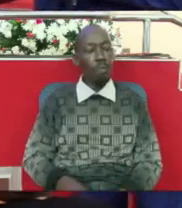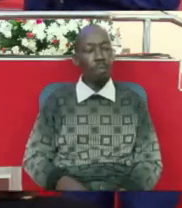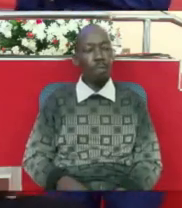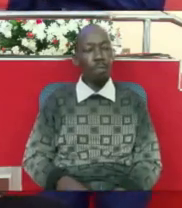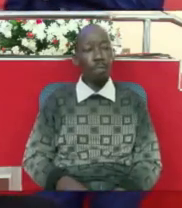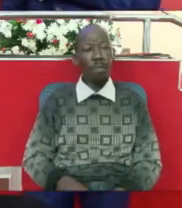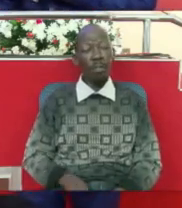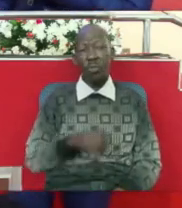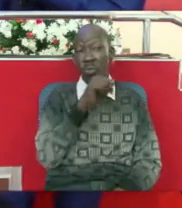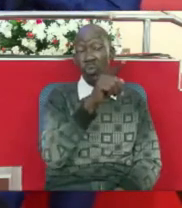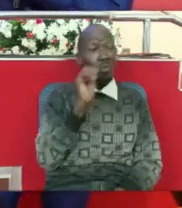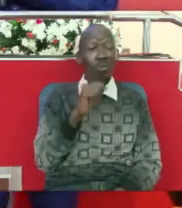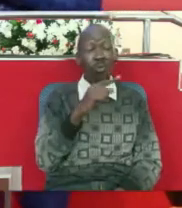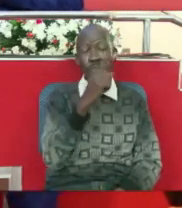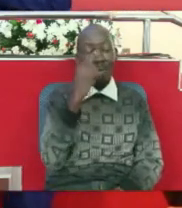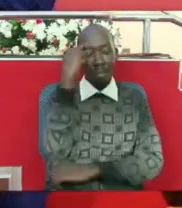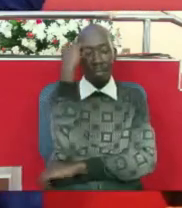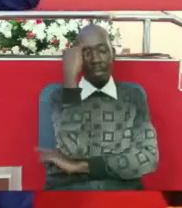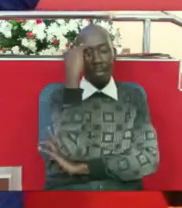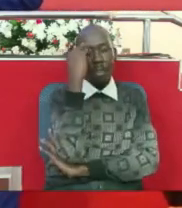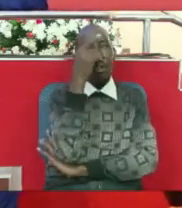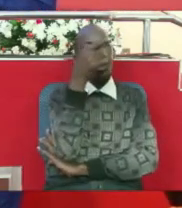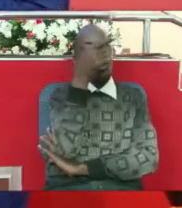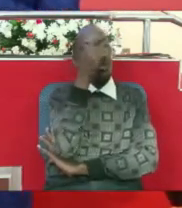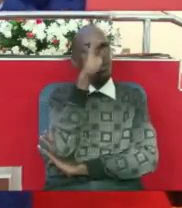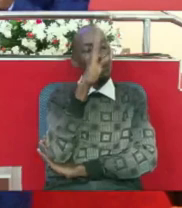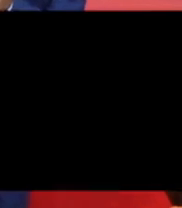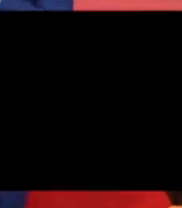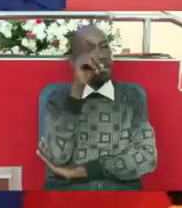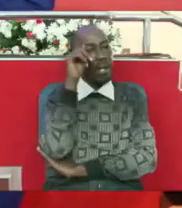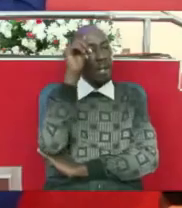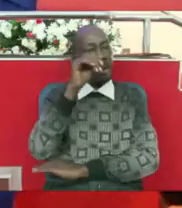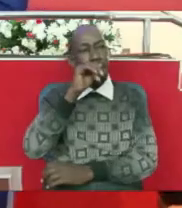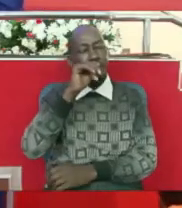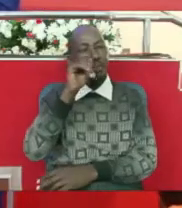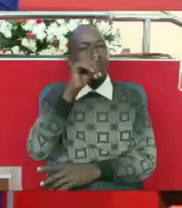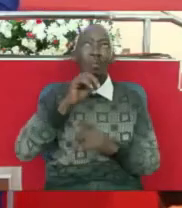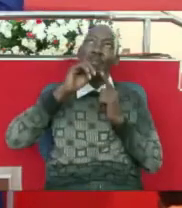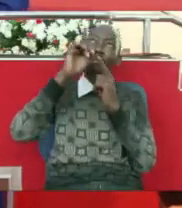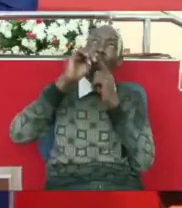You wonder, look, God gets blamed for a lot of things.